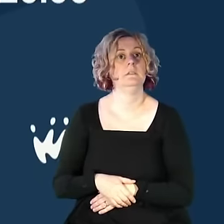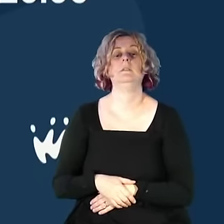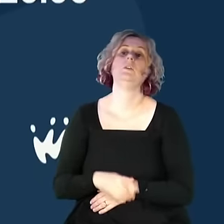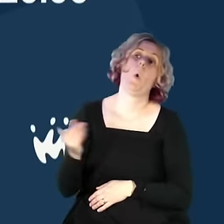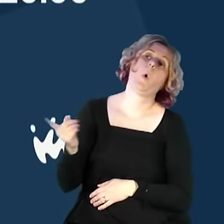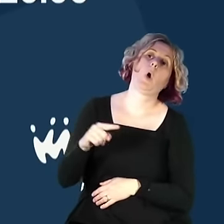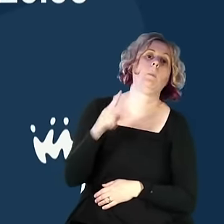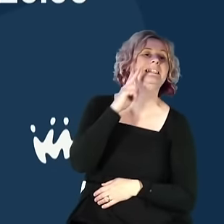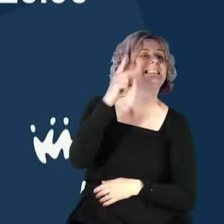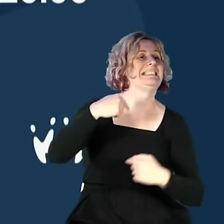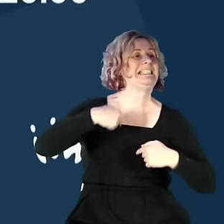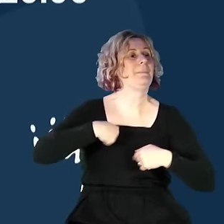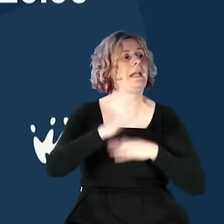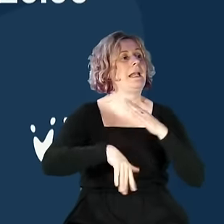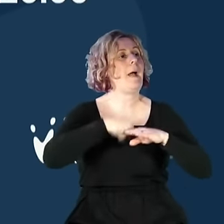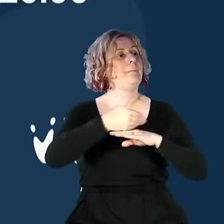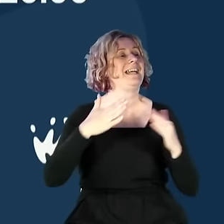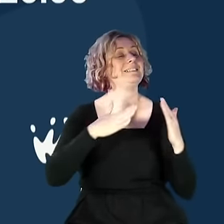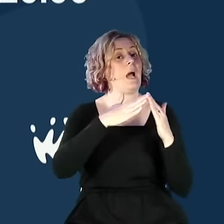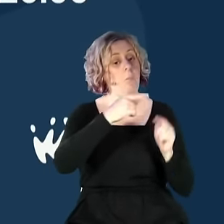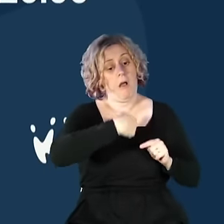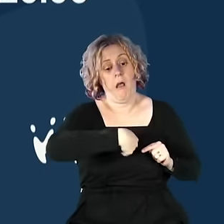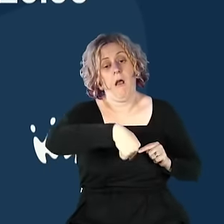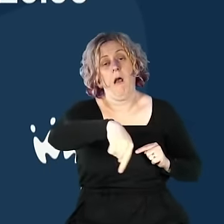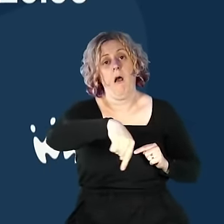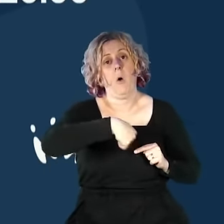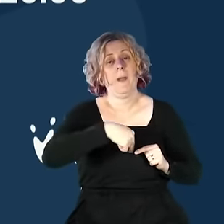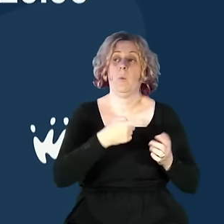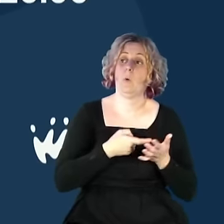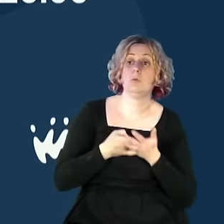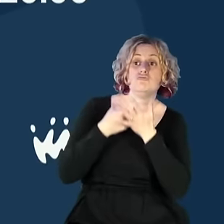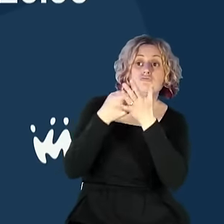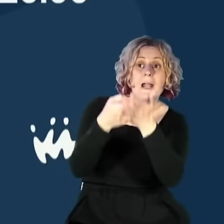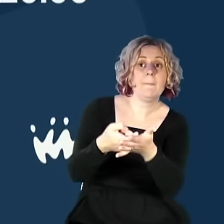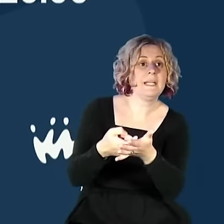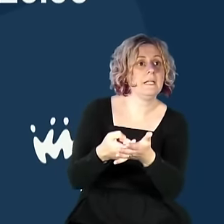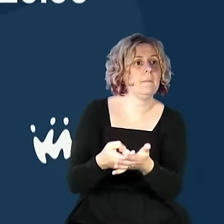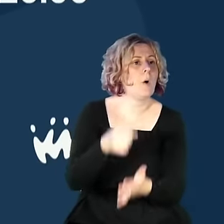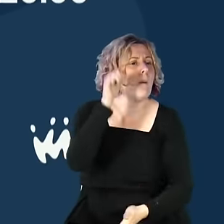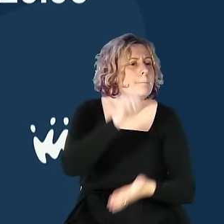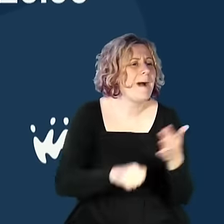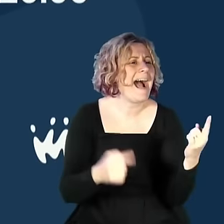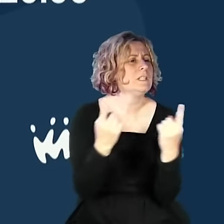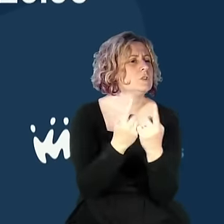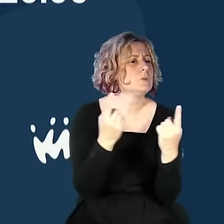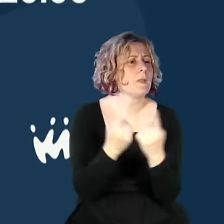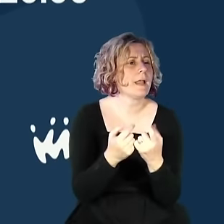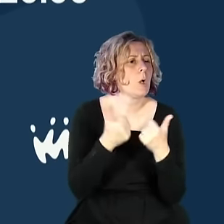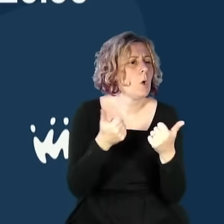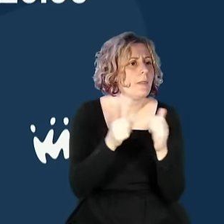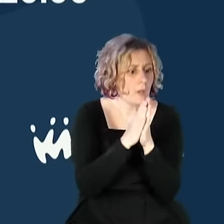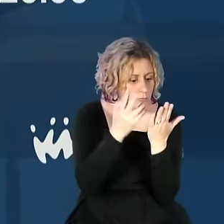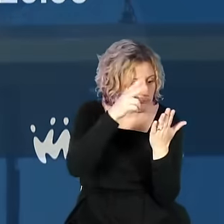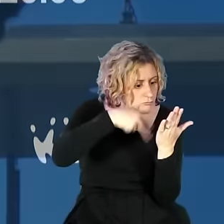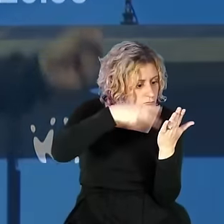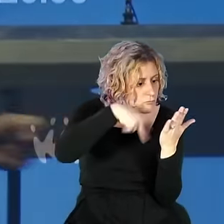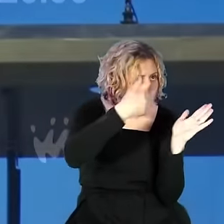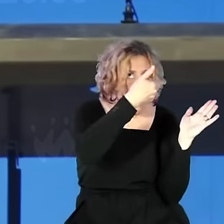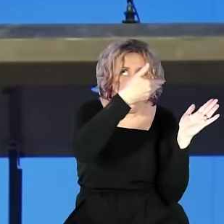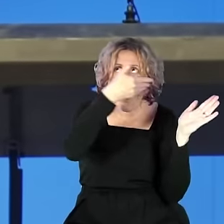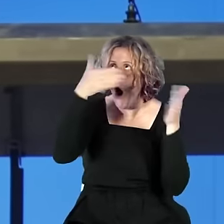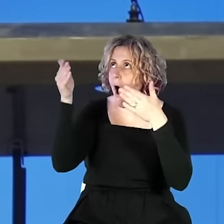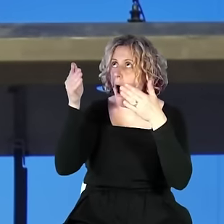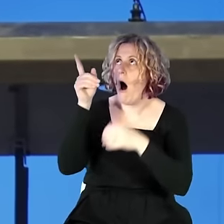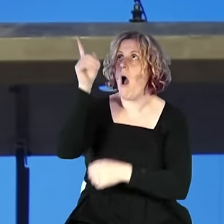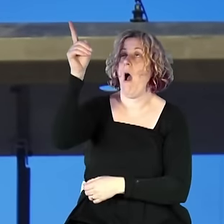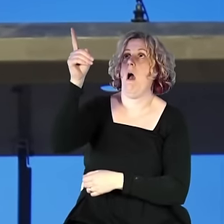see us in Basecamp, we'll be with you all week, we'll be making recommendations, but get something good that will point you to Jesus, and we'll be praying. It will have a massive